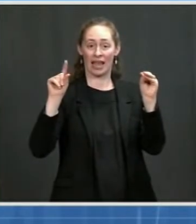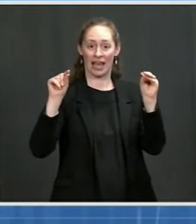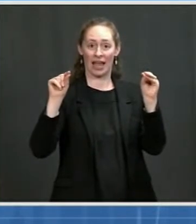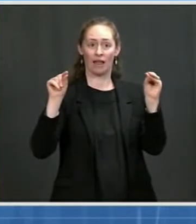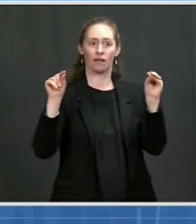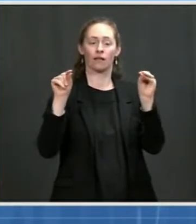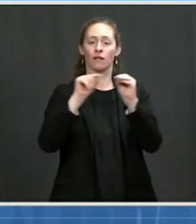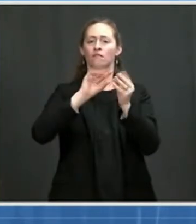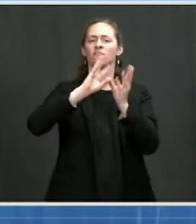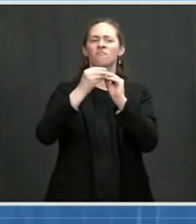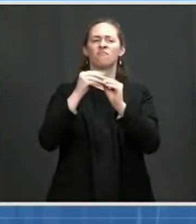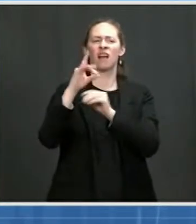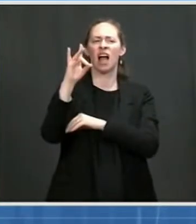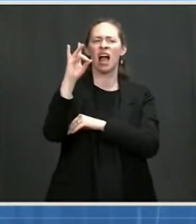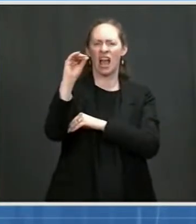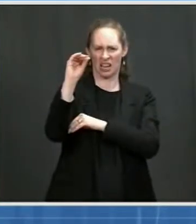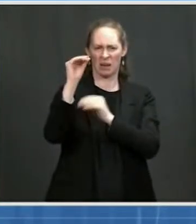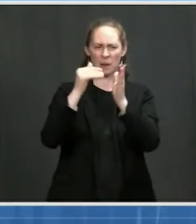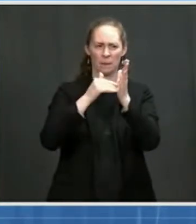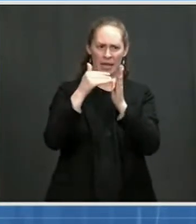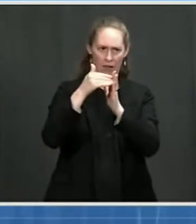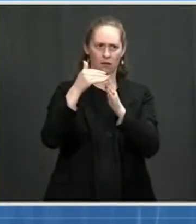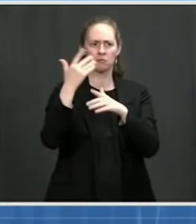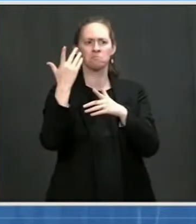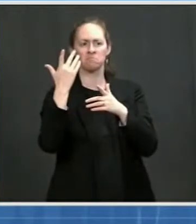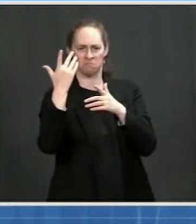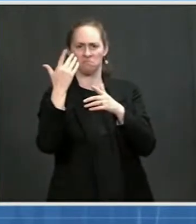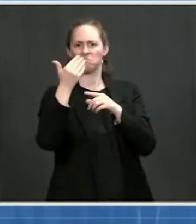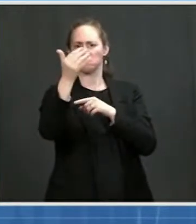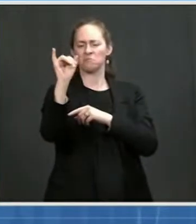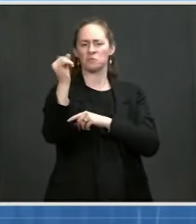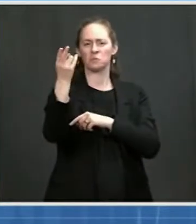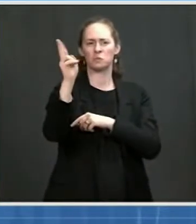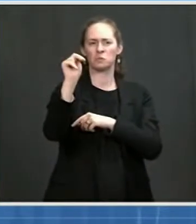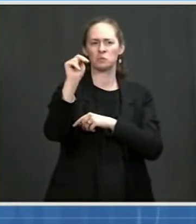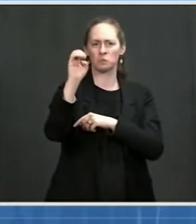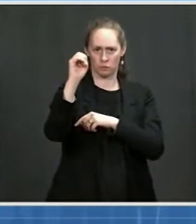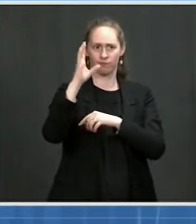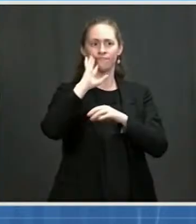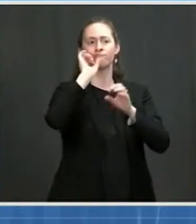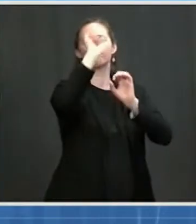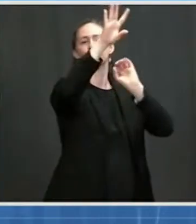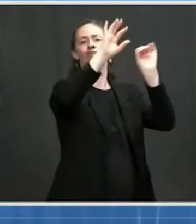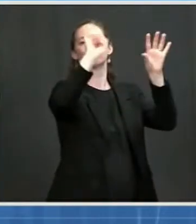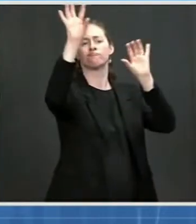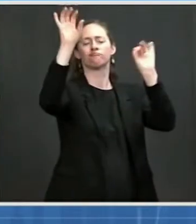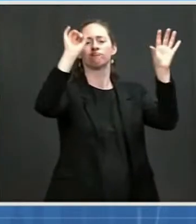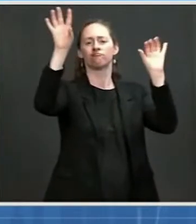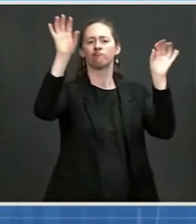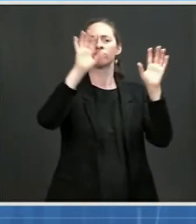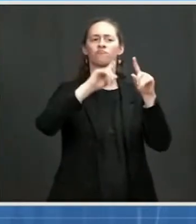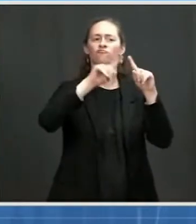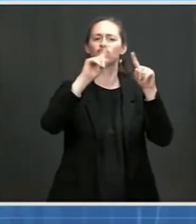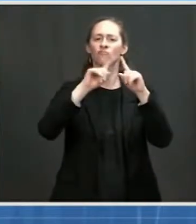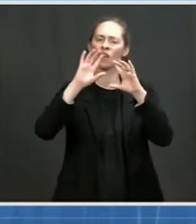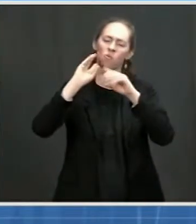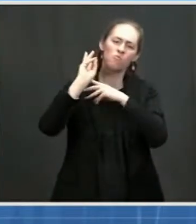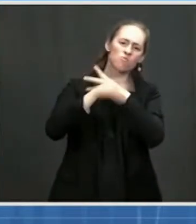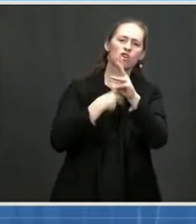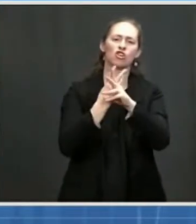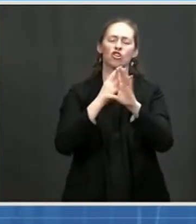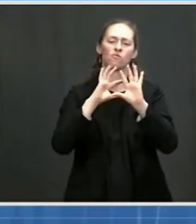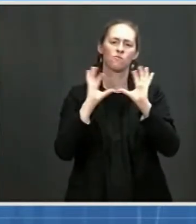June, we know that 80 million doses will be distributed across the globe. We've also implemented an even